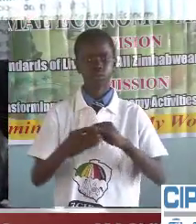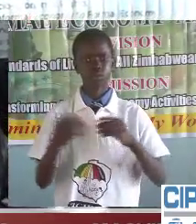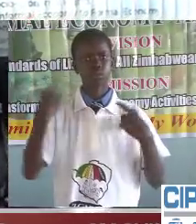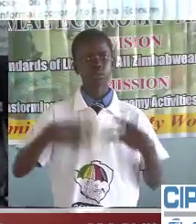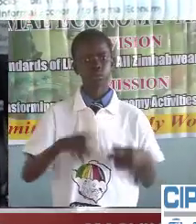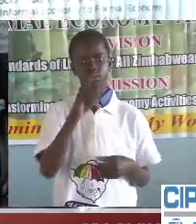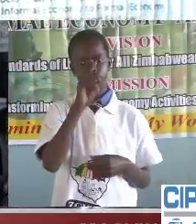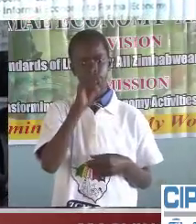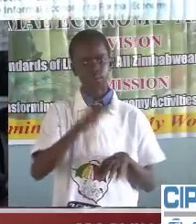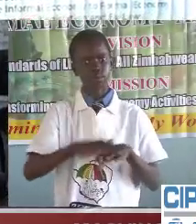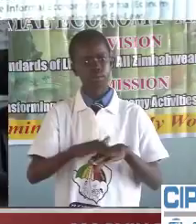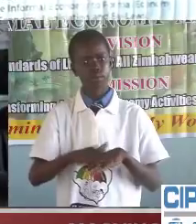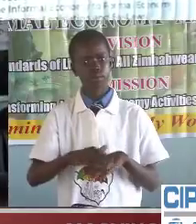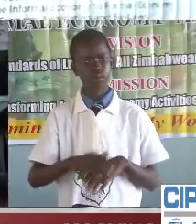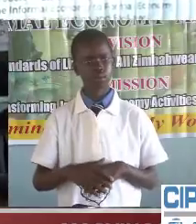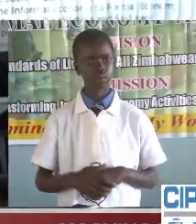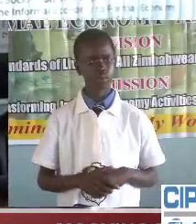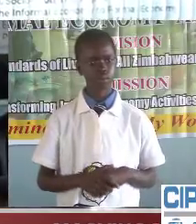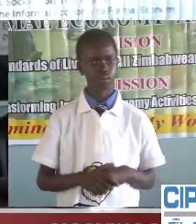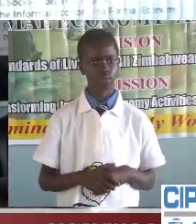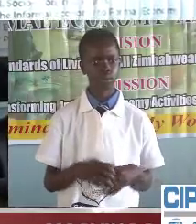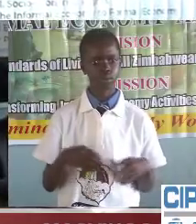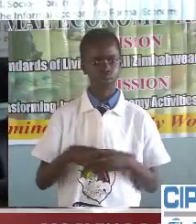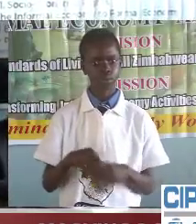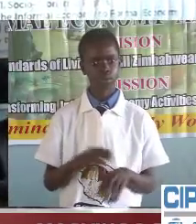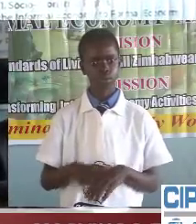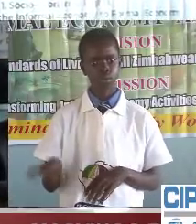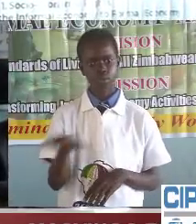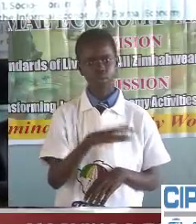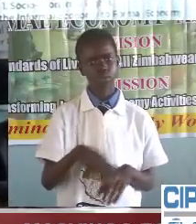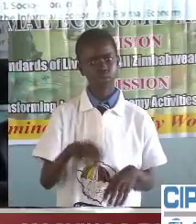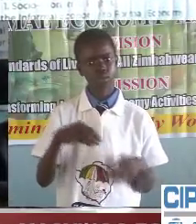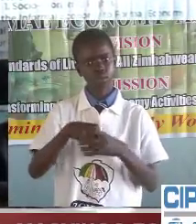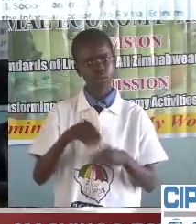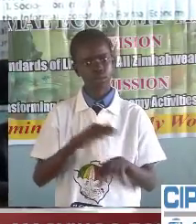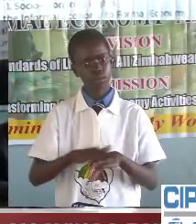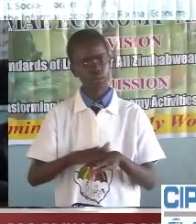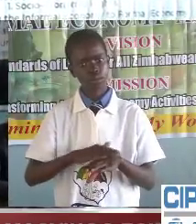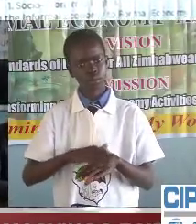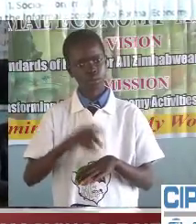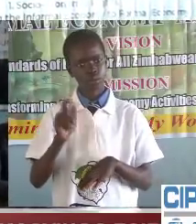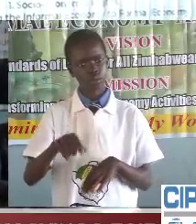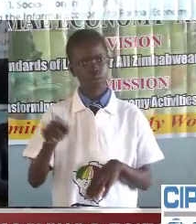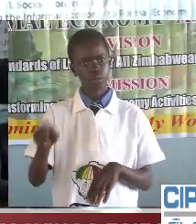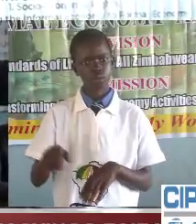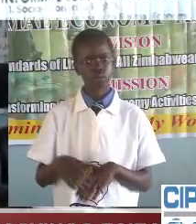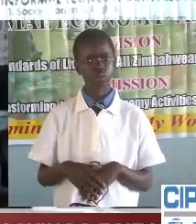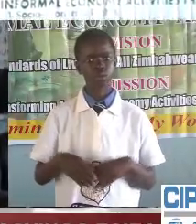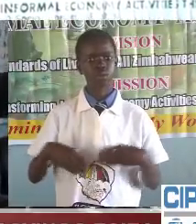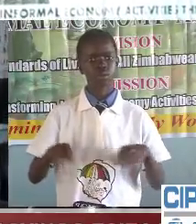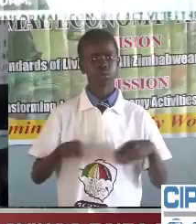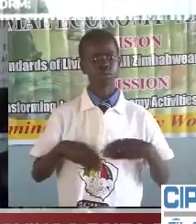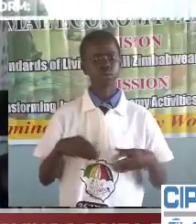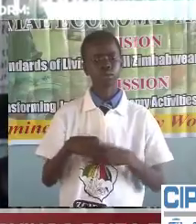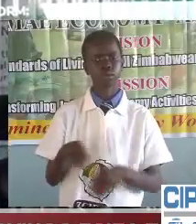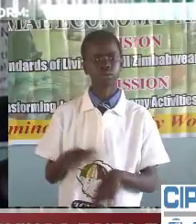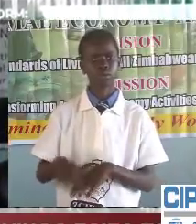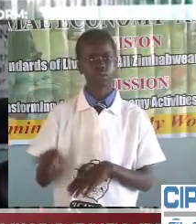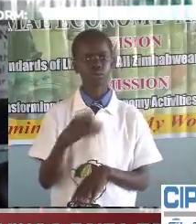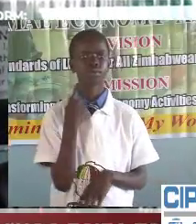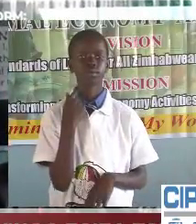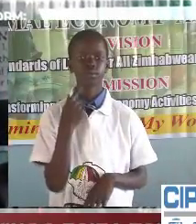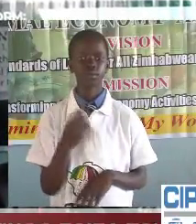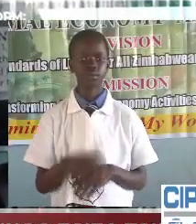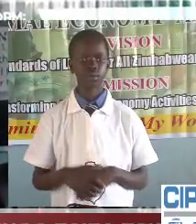English and Shona. Mina ngizakhuluma nhlanganisa isiShona nesikhiwa mphinde ngifake isiNdebele